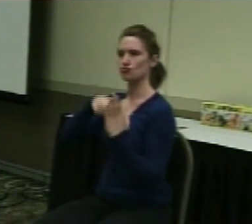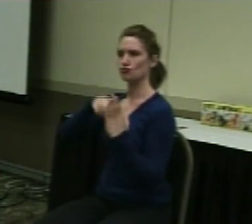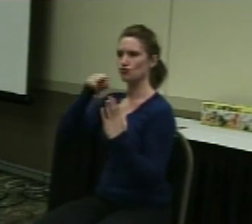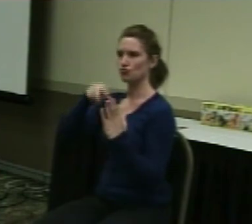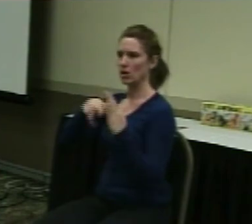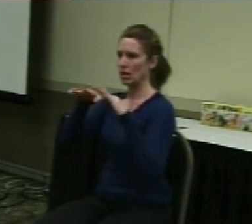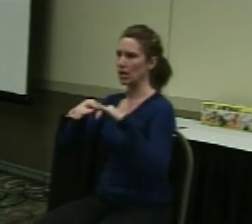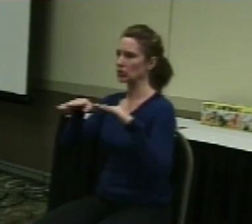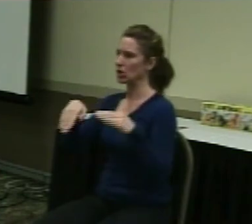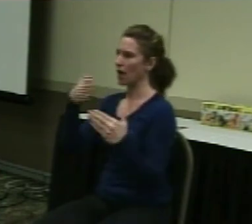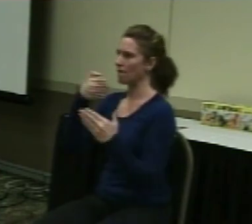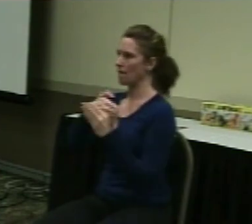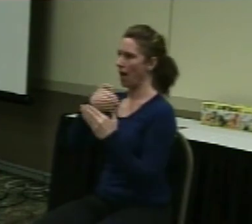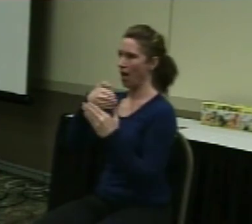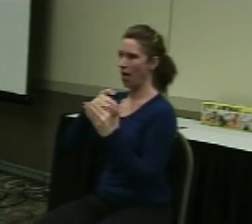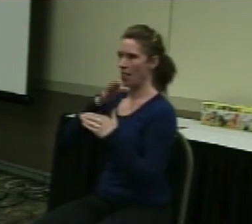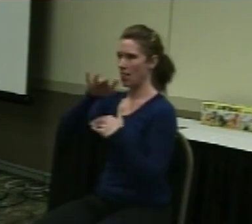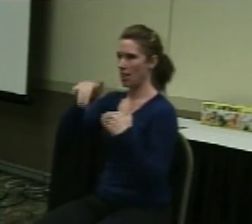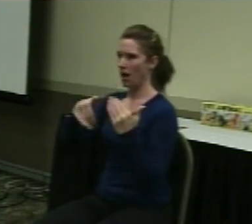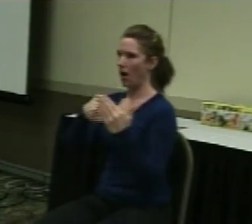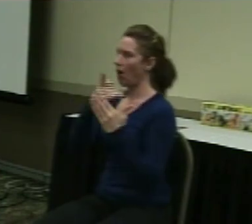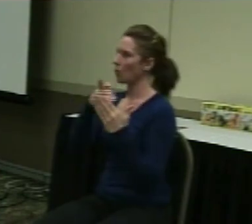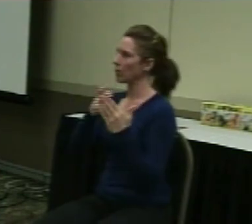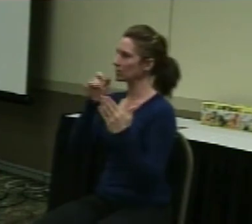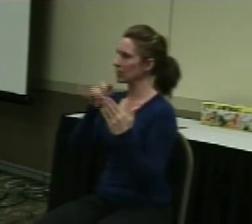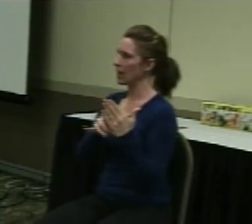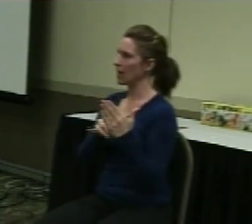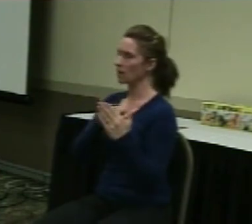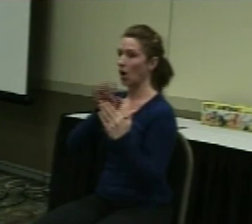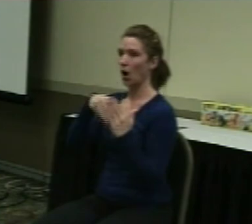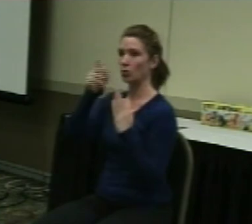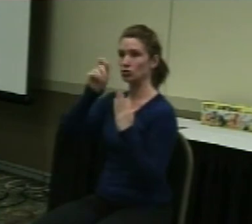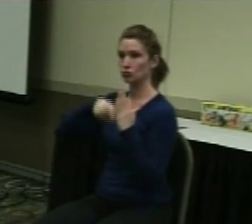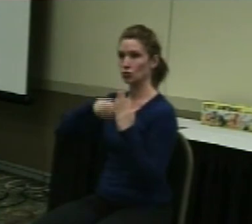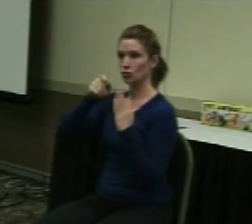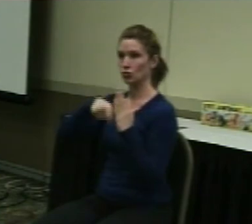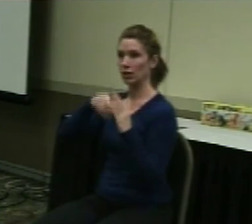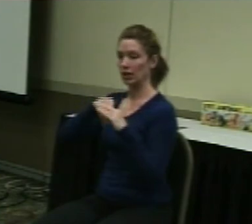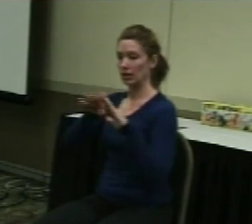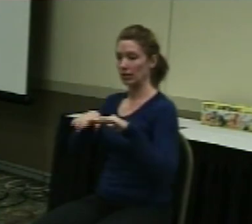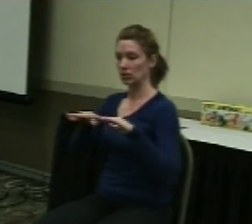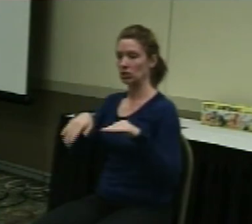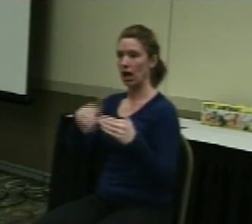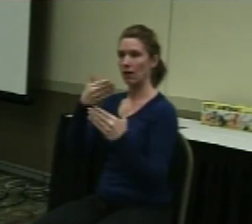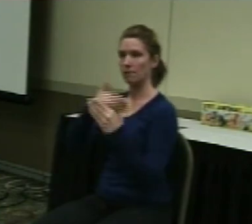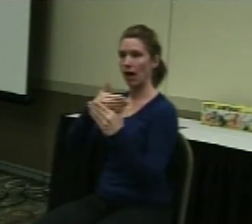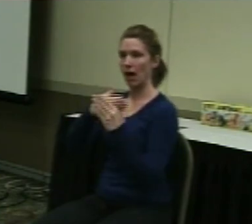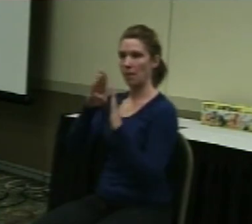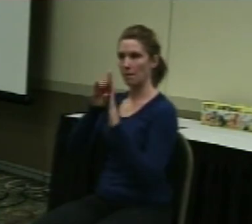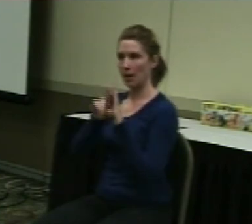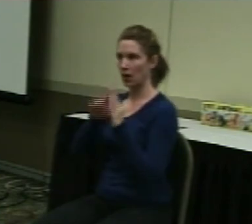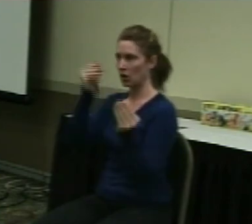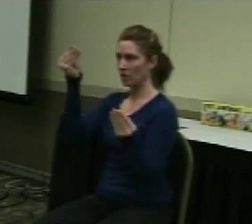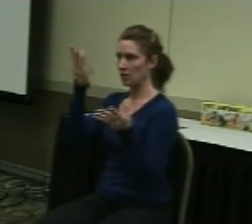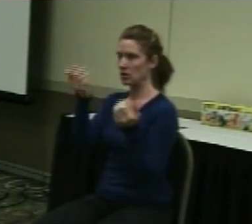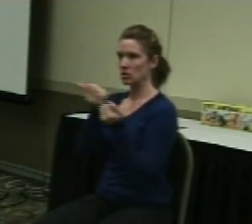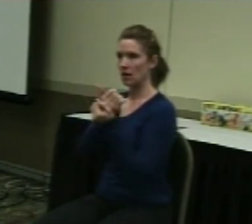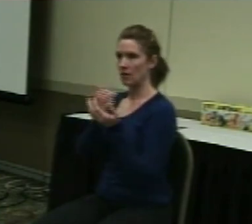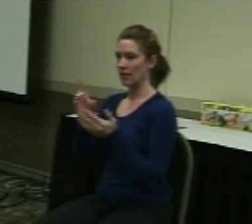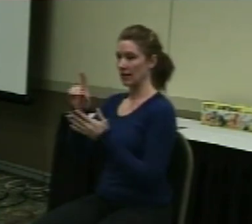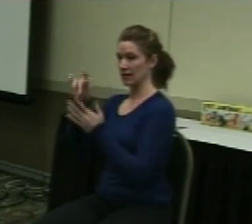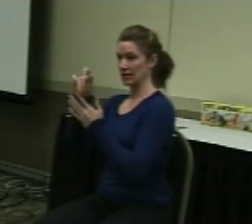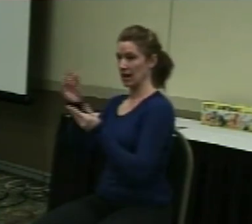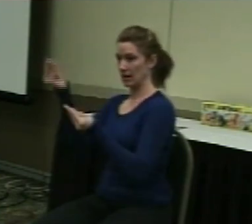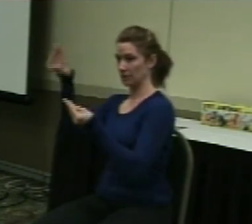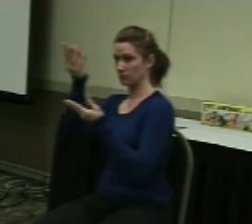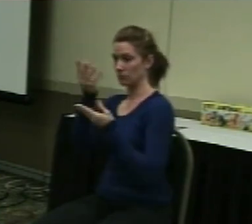all what it is, all what is written in the background information. Data